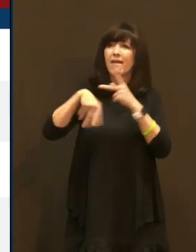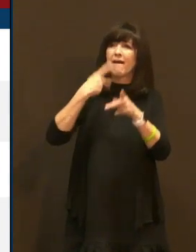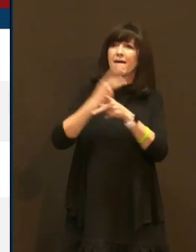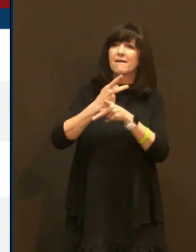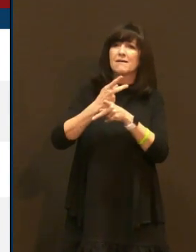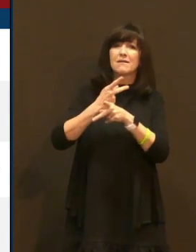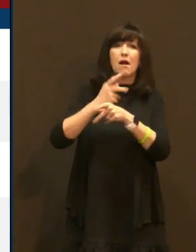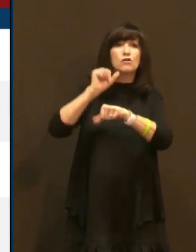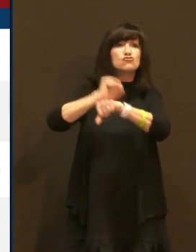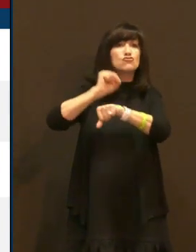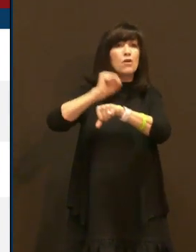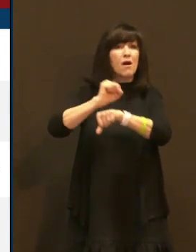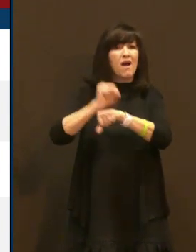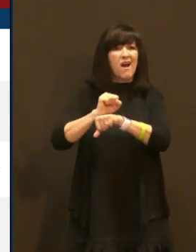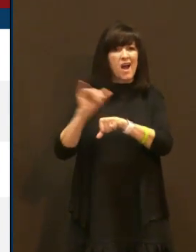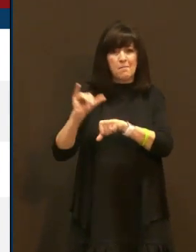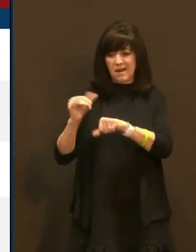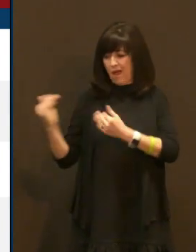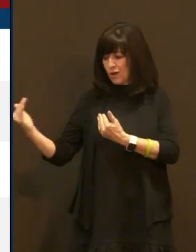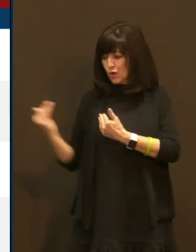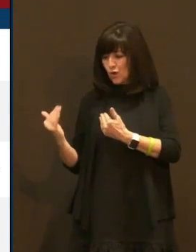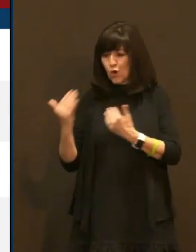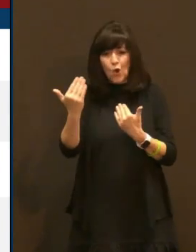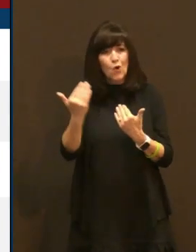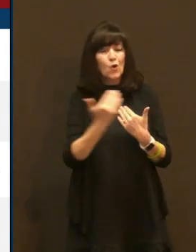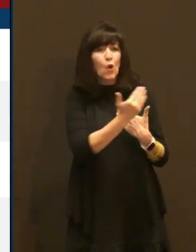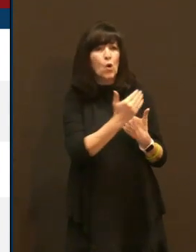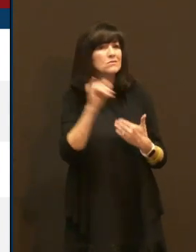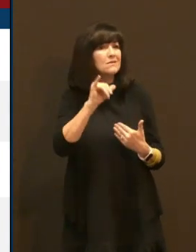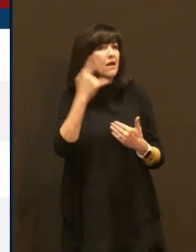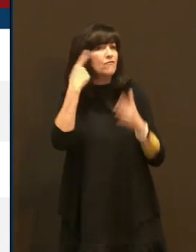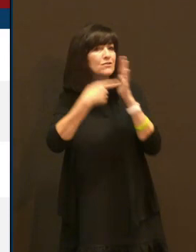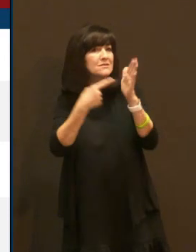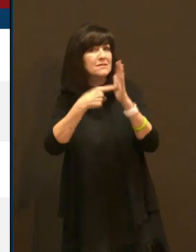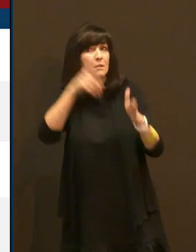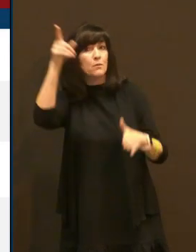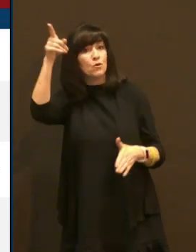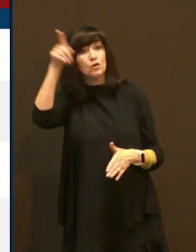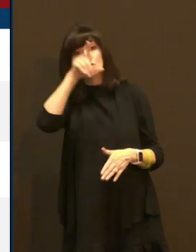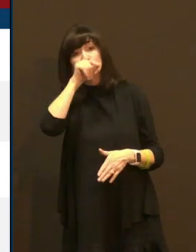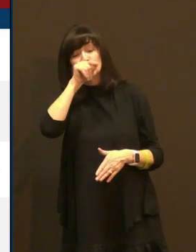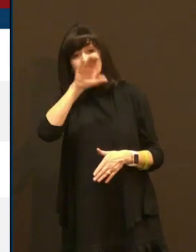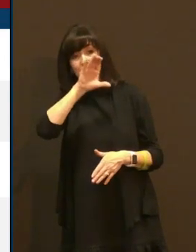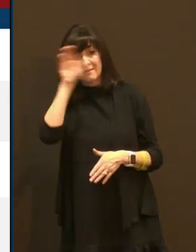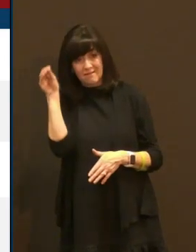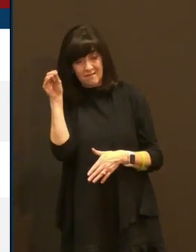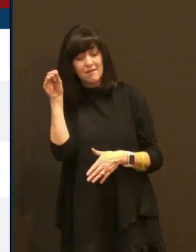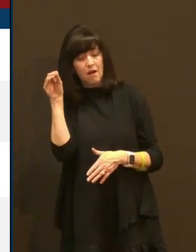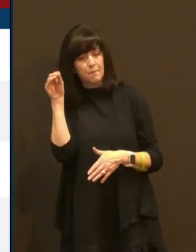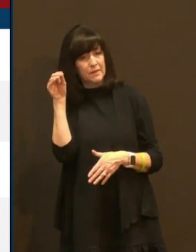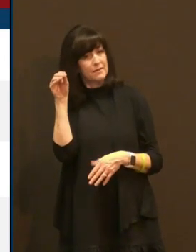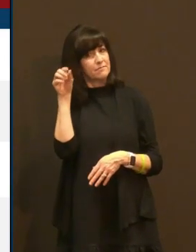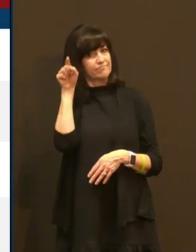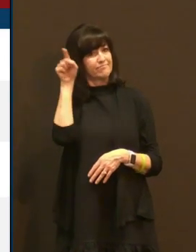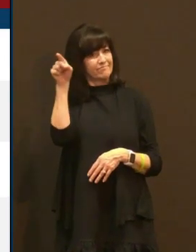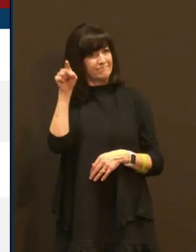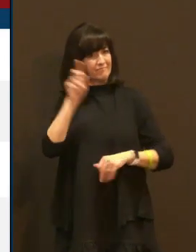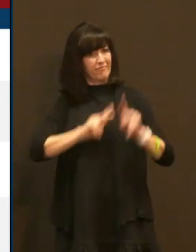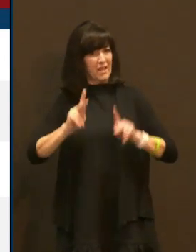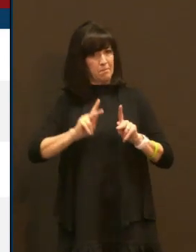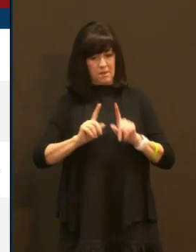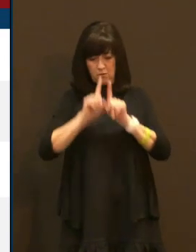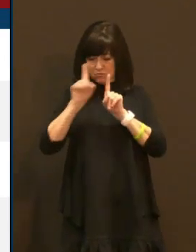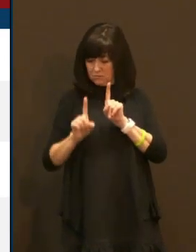quartered situations, like the poultry plant workers, where it is more difficult to social distance in the work site. So in